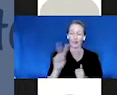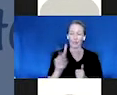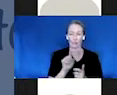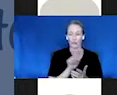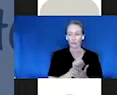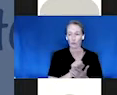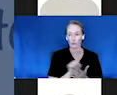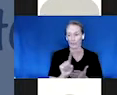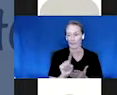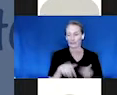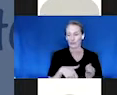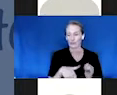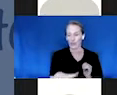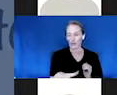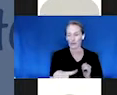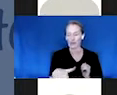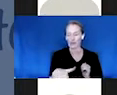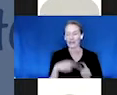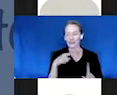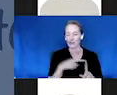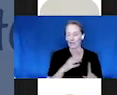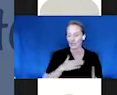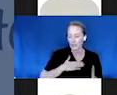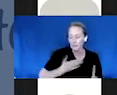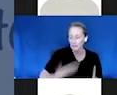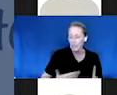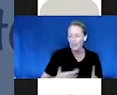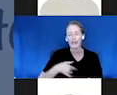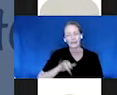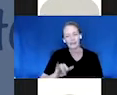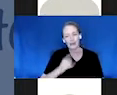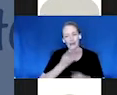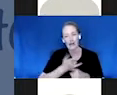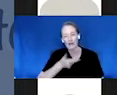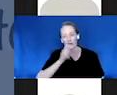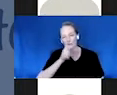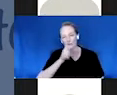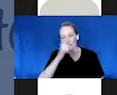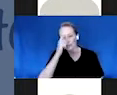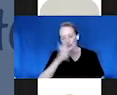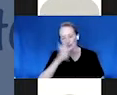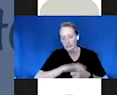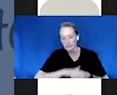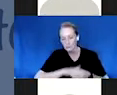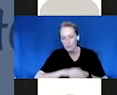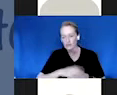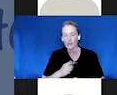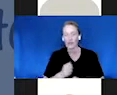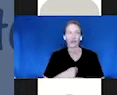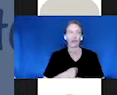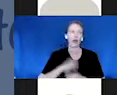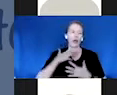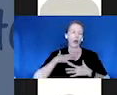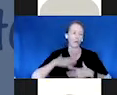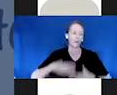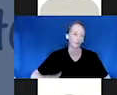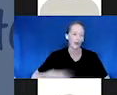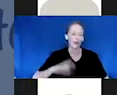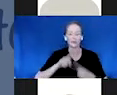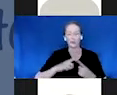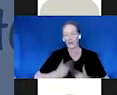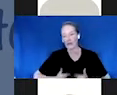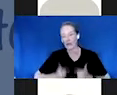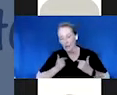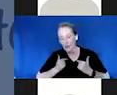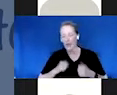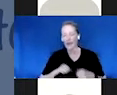cope with stress, and she was in despair about the state of her life in general. Sonia said that once this baby